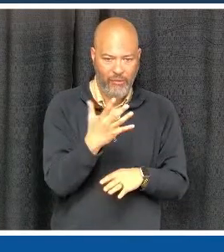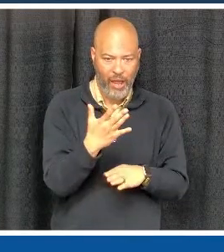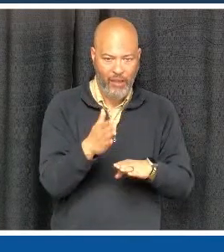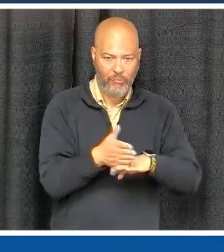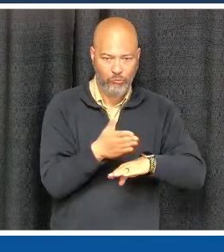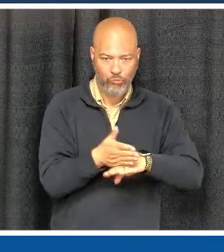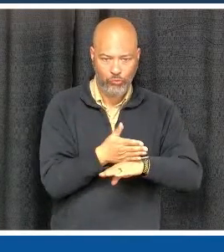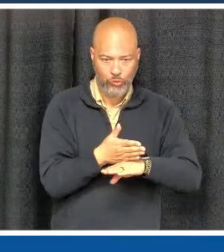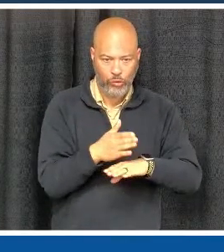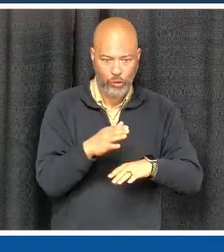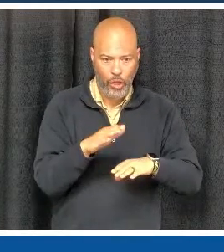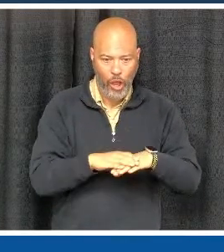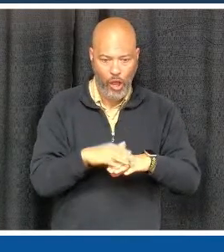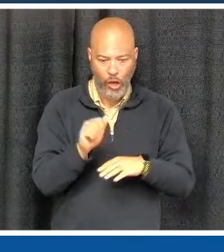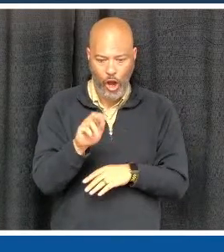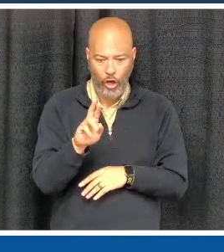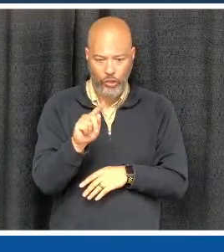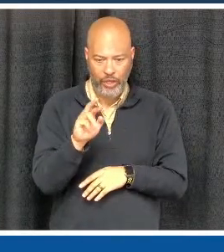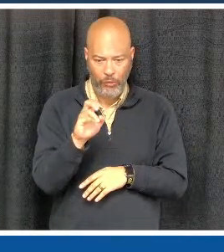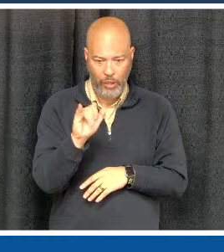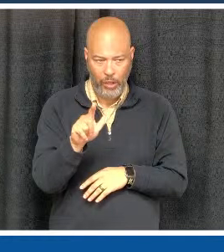on an arterial roadway.